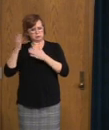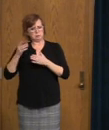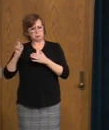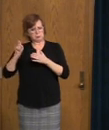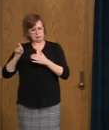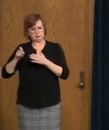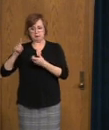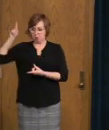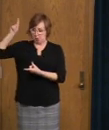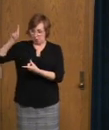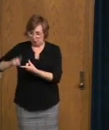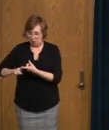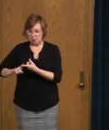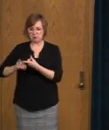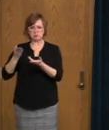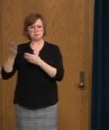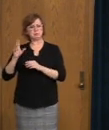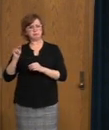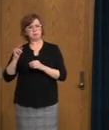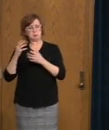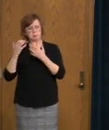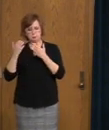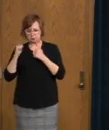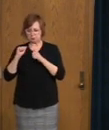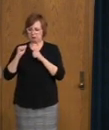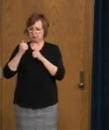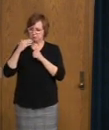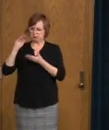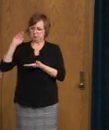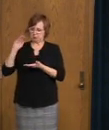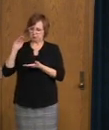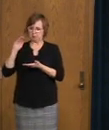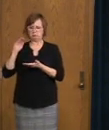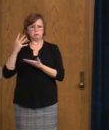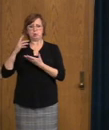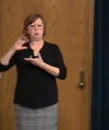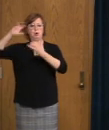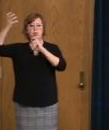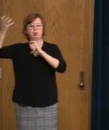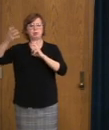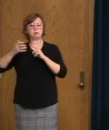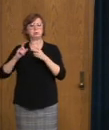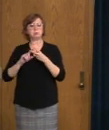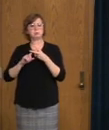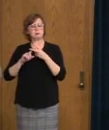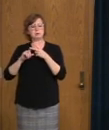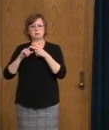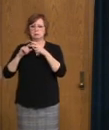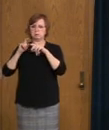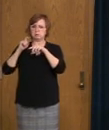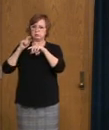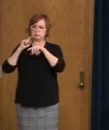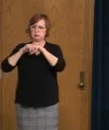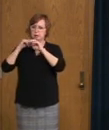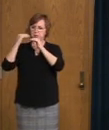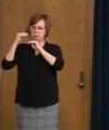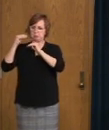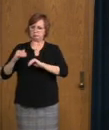impact that has on patients. Keeping any service disruptions as localized, targeted, and time-limited as